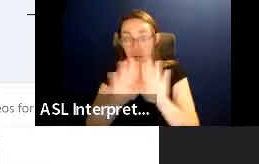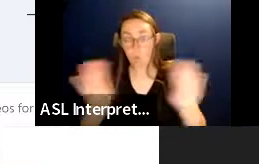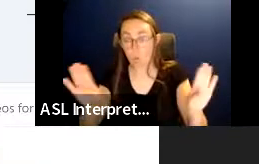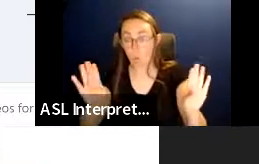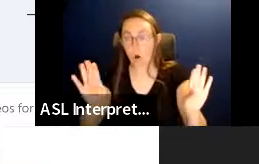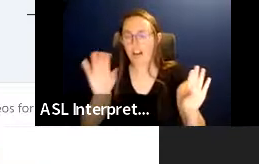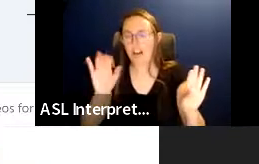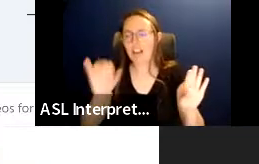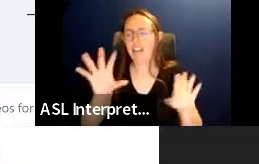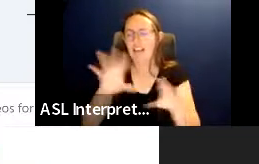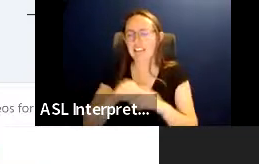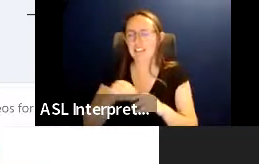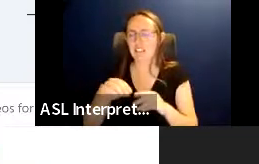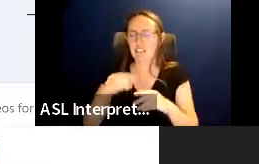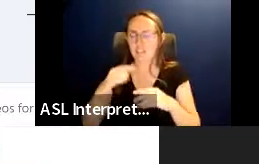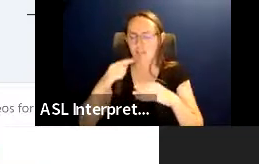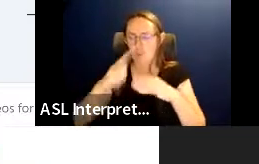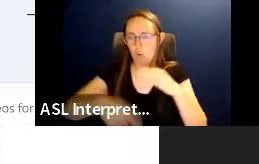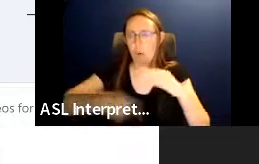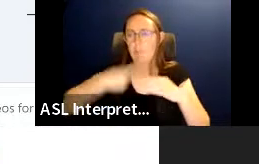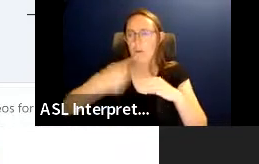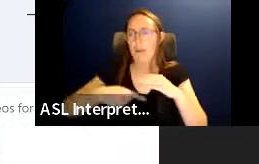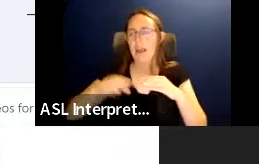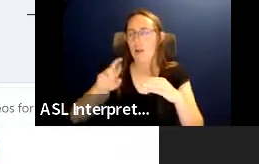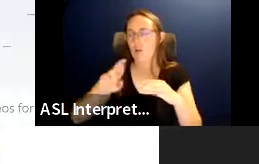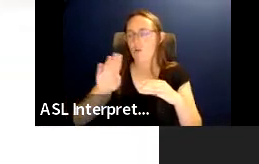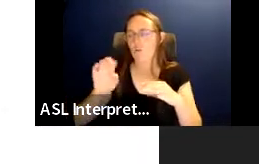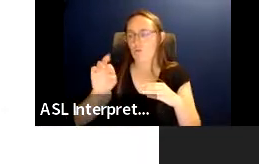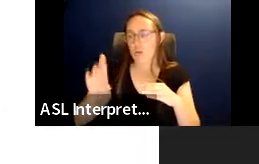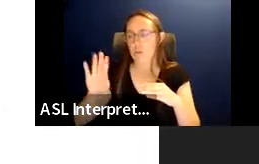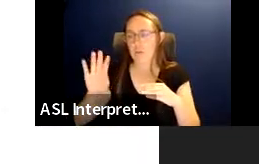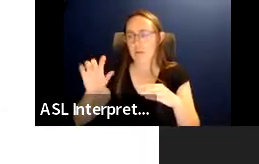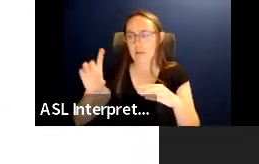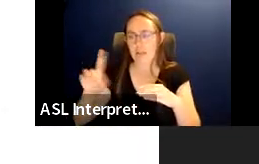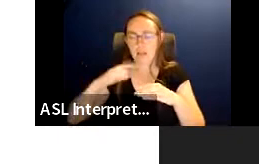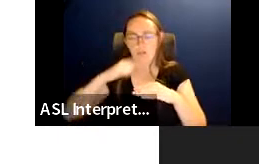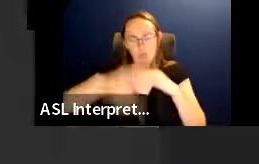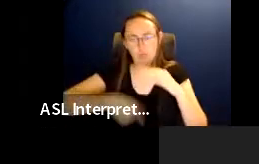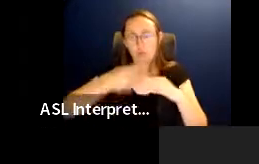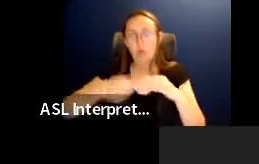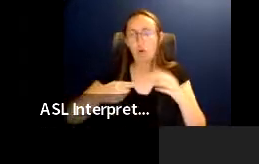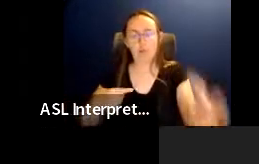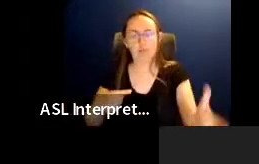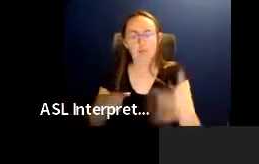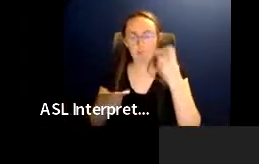it's in a rubber bands. There's a rubber band around it. So let's go ahead and grab that.